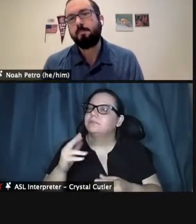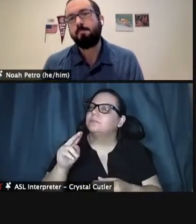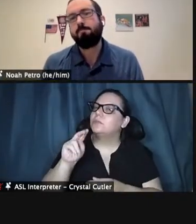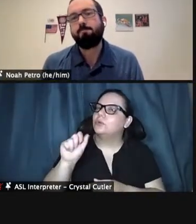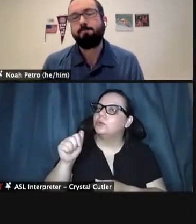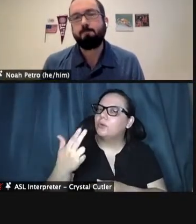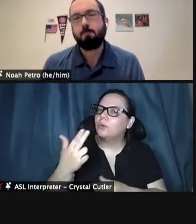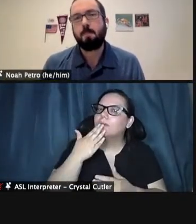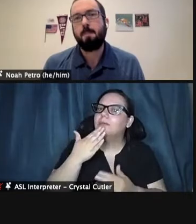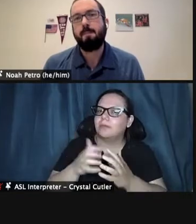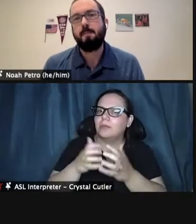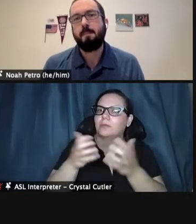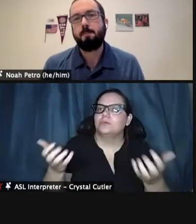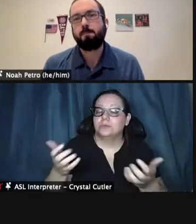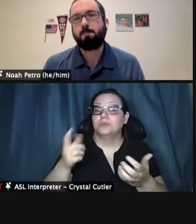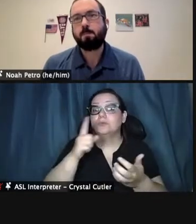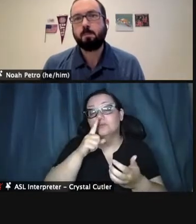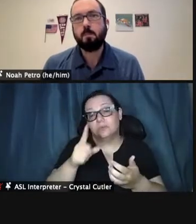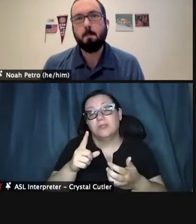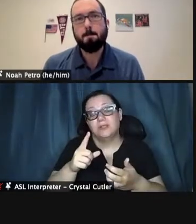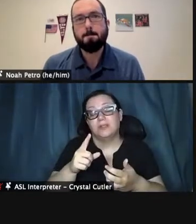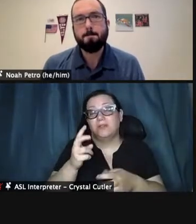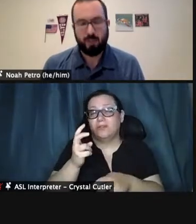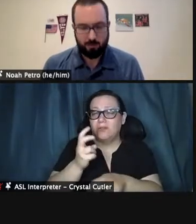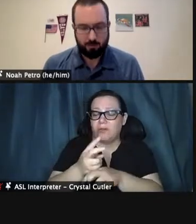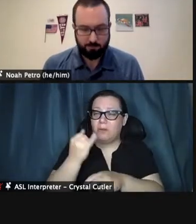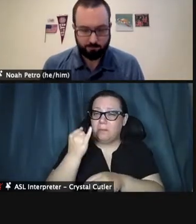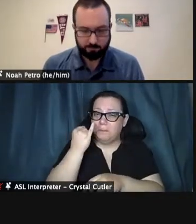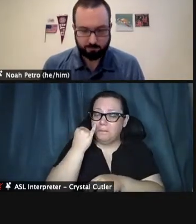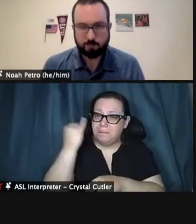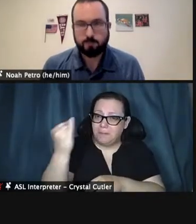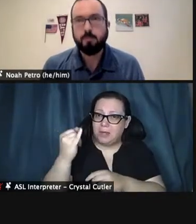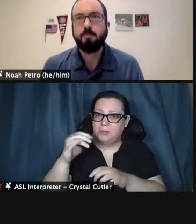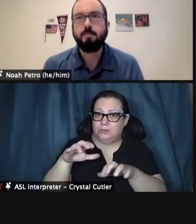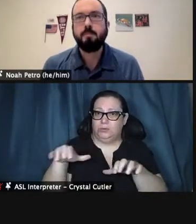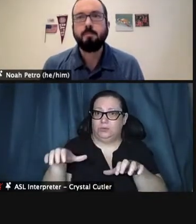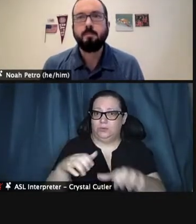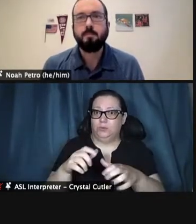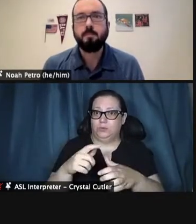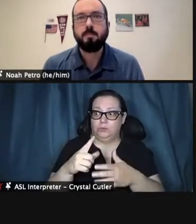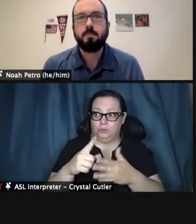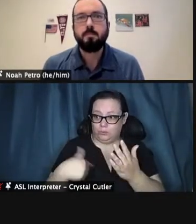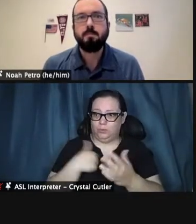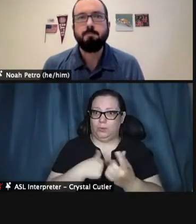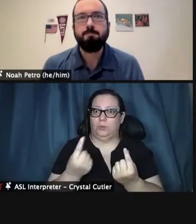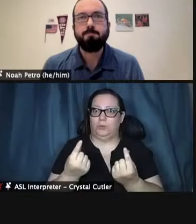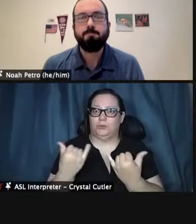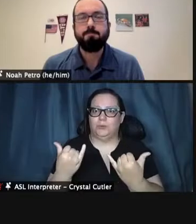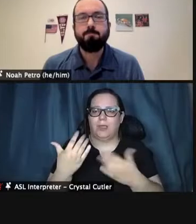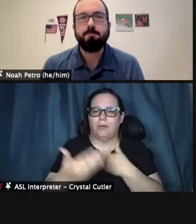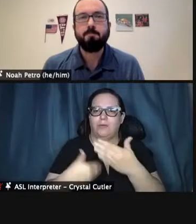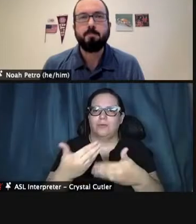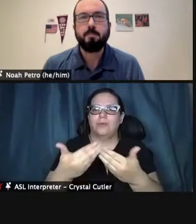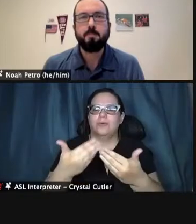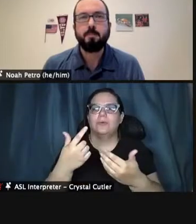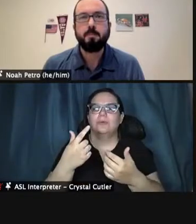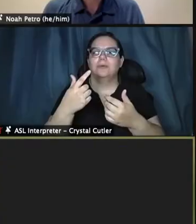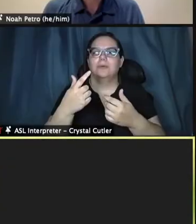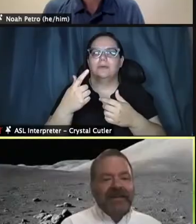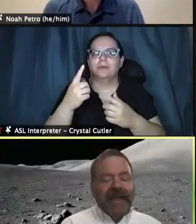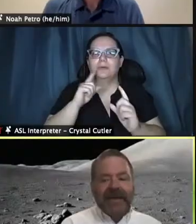And it's hard to imagine doing what we're doing now, progressing towards